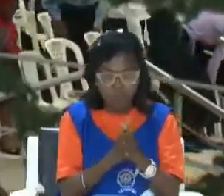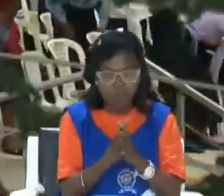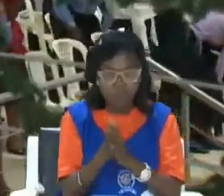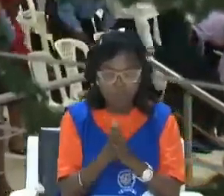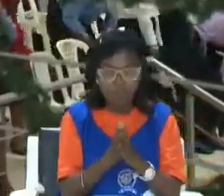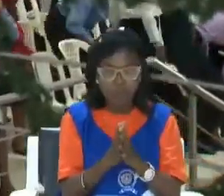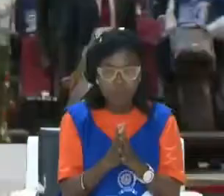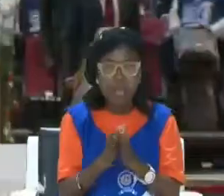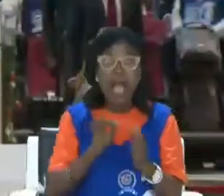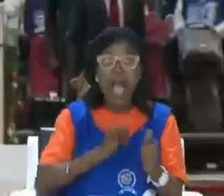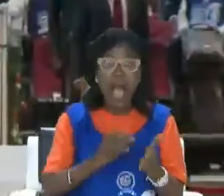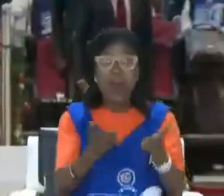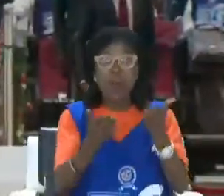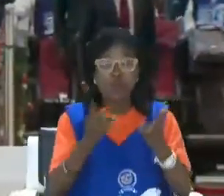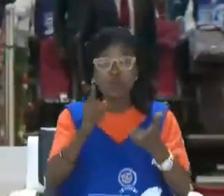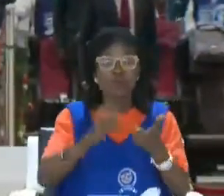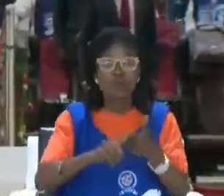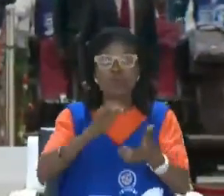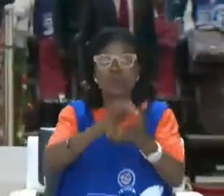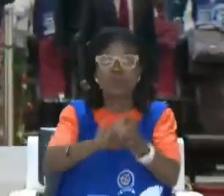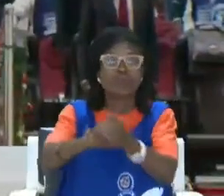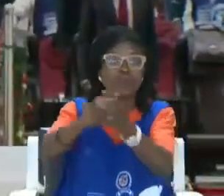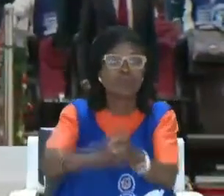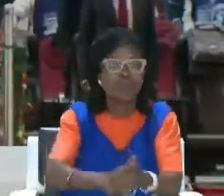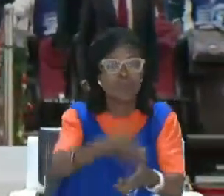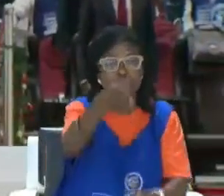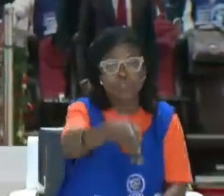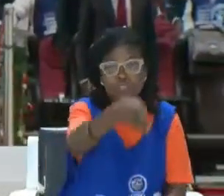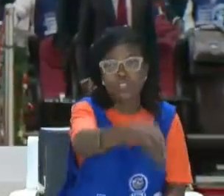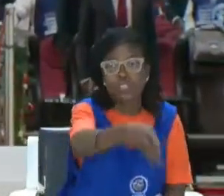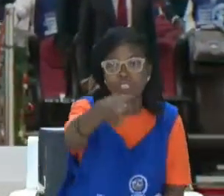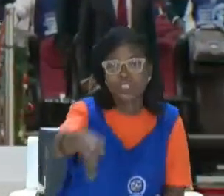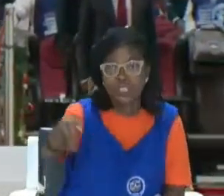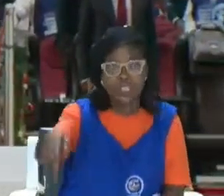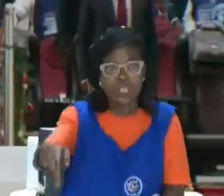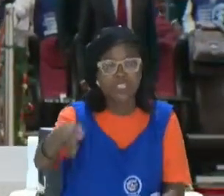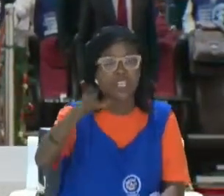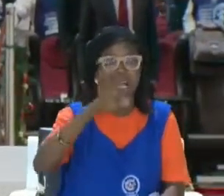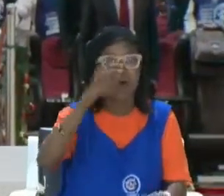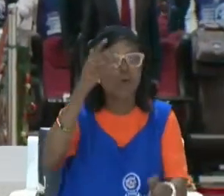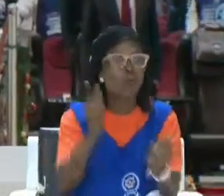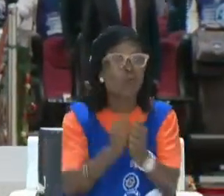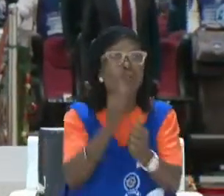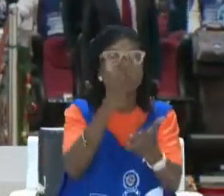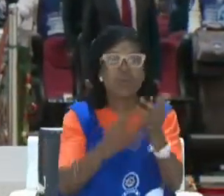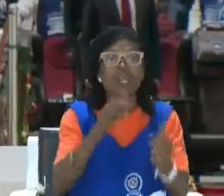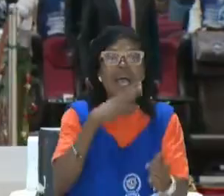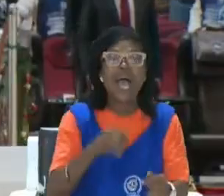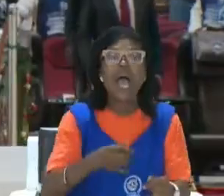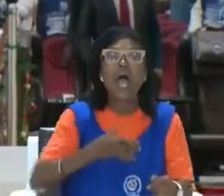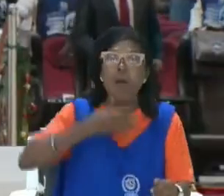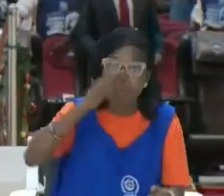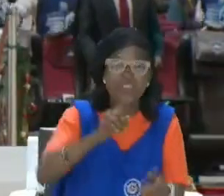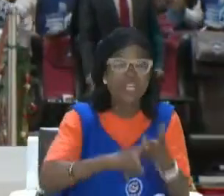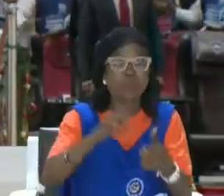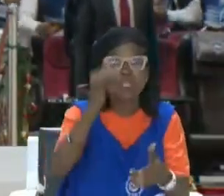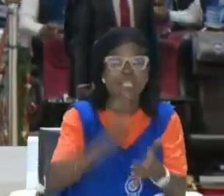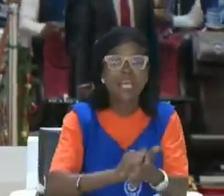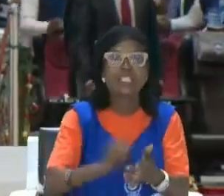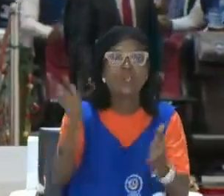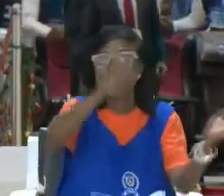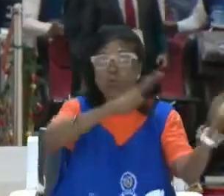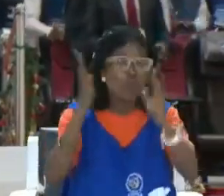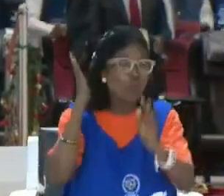I want you to shake hands with one or two people, prophesy to them and say, the wind will blow in your favor tonight.